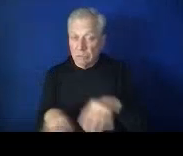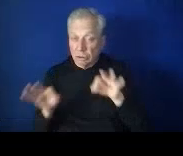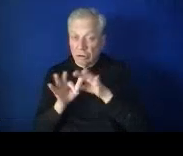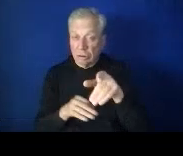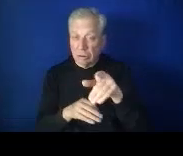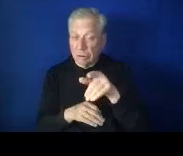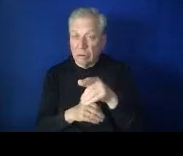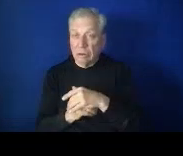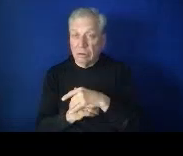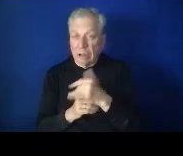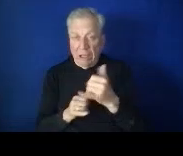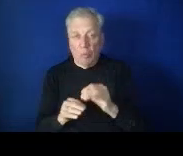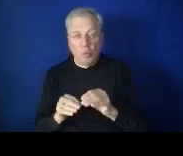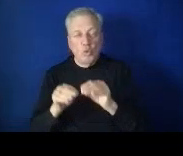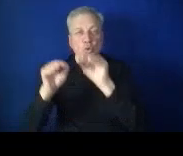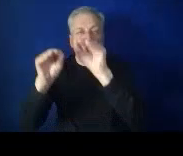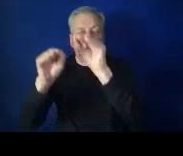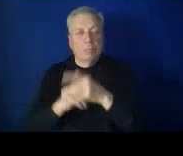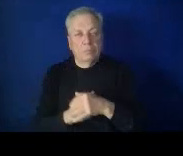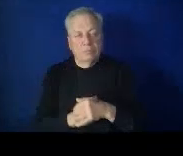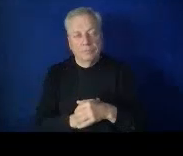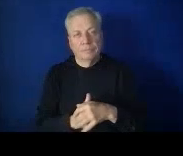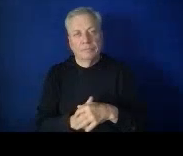Ground is moving up.